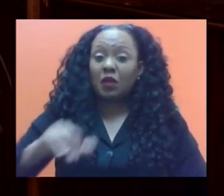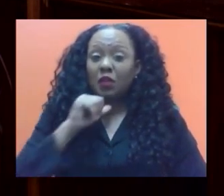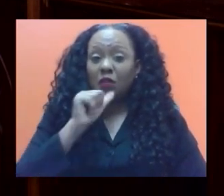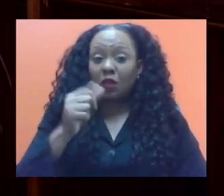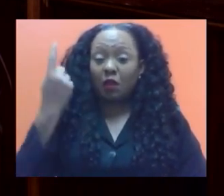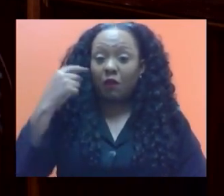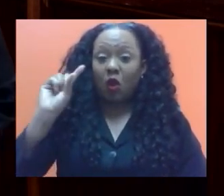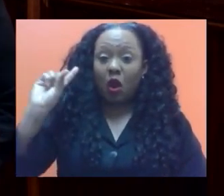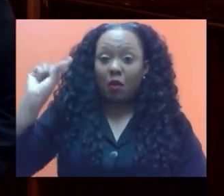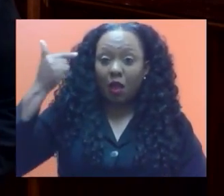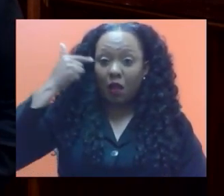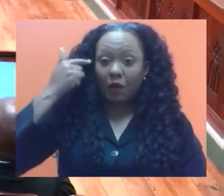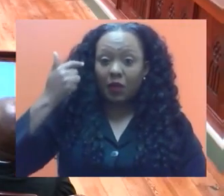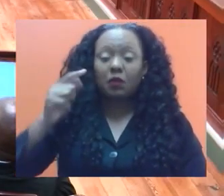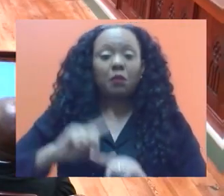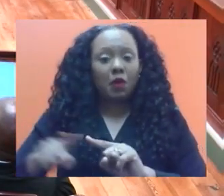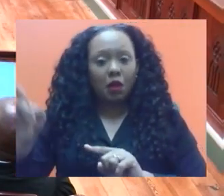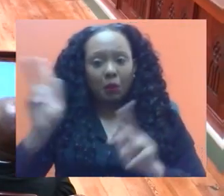of Barbados.